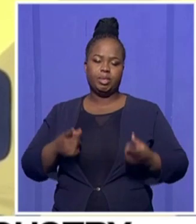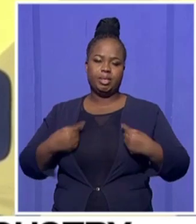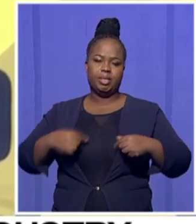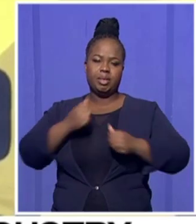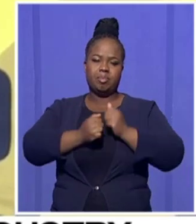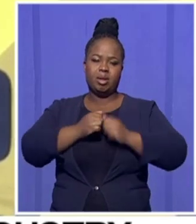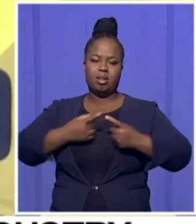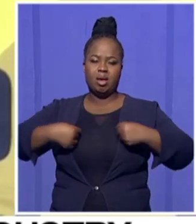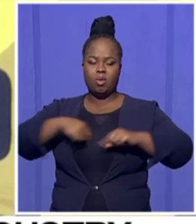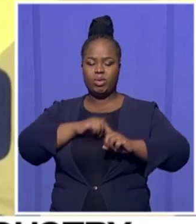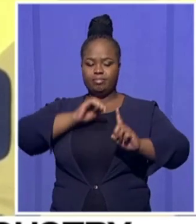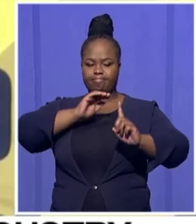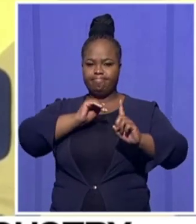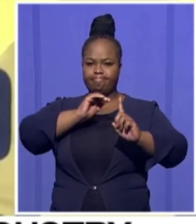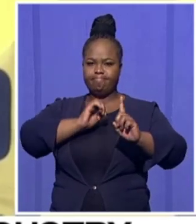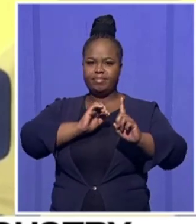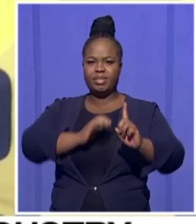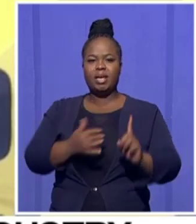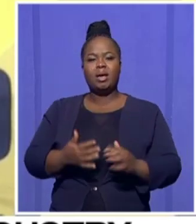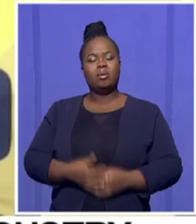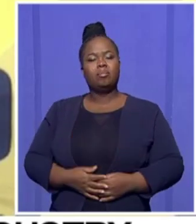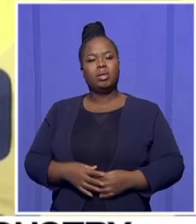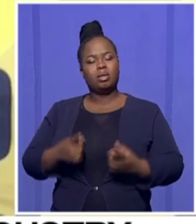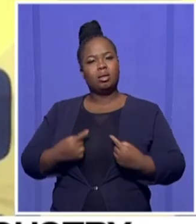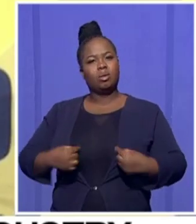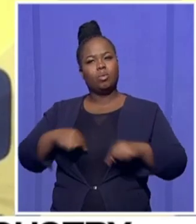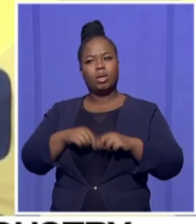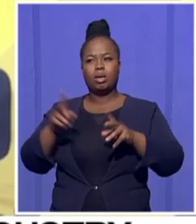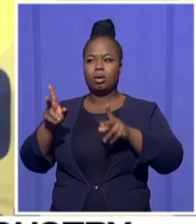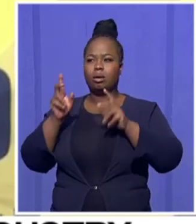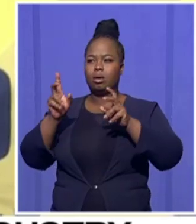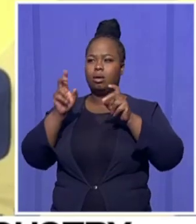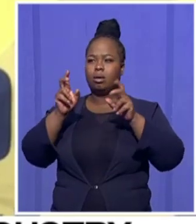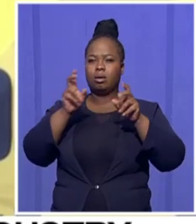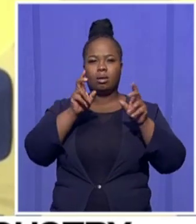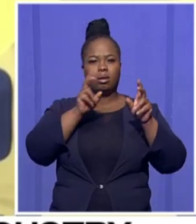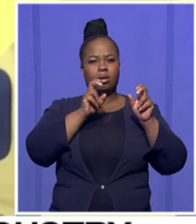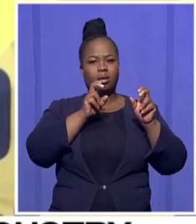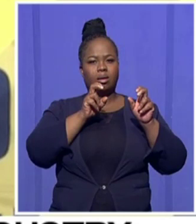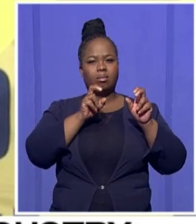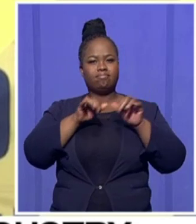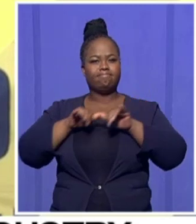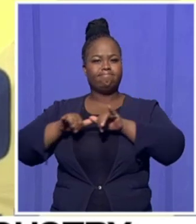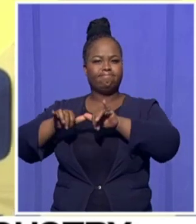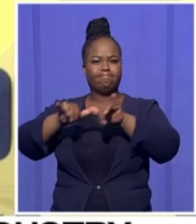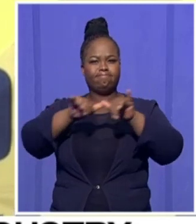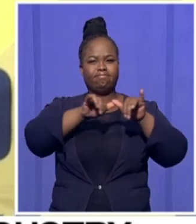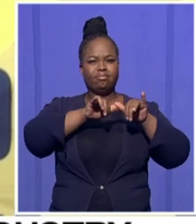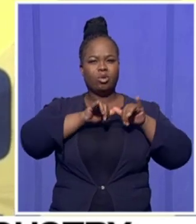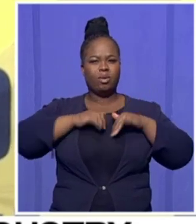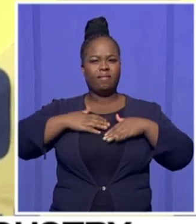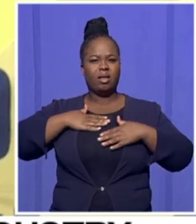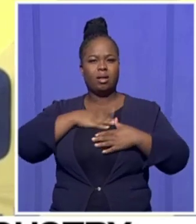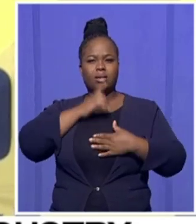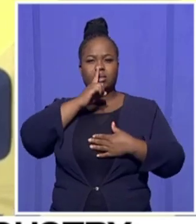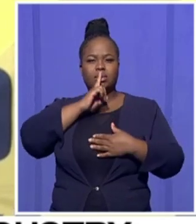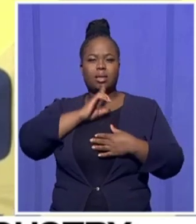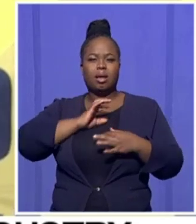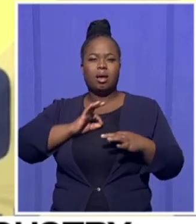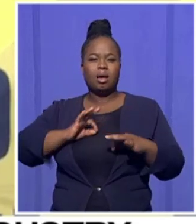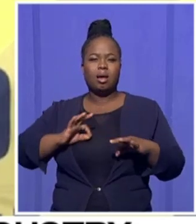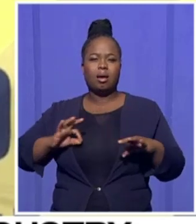farewell, what moved through all of us is a deep silence, a